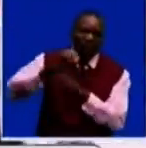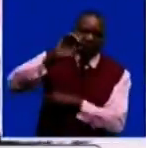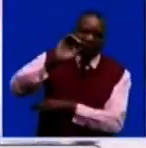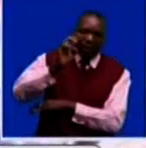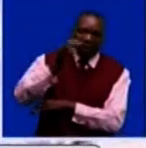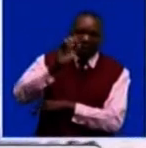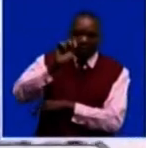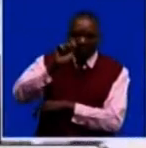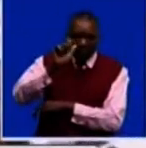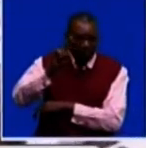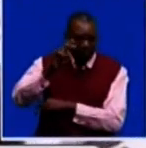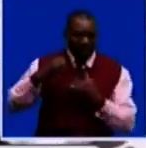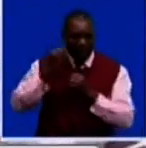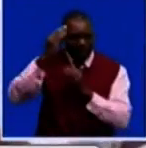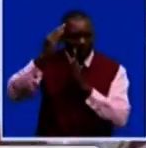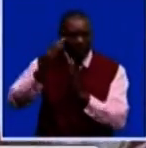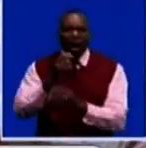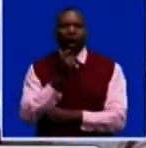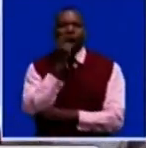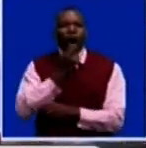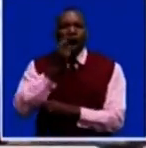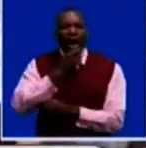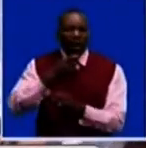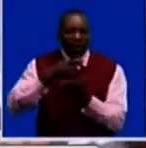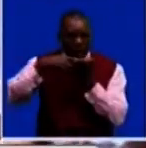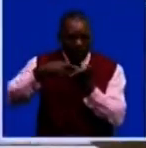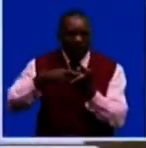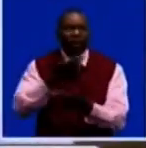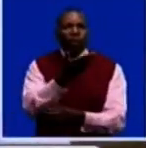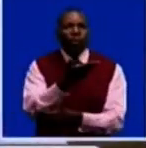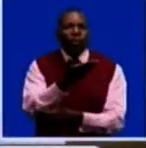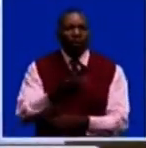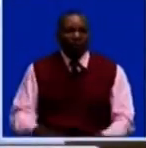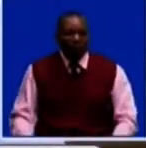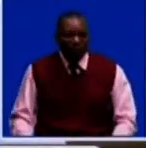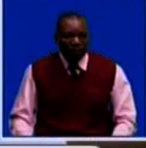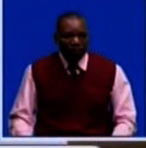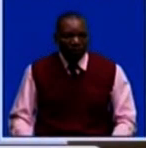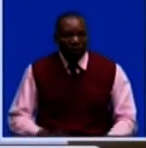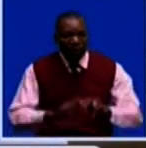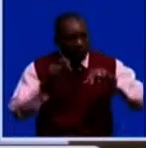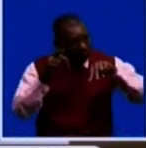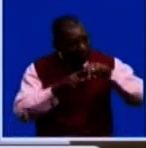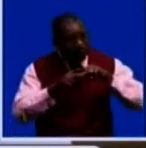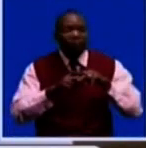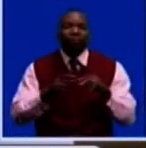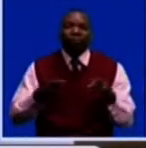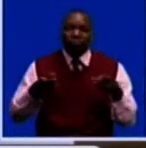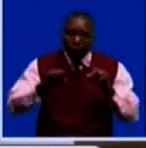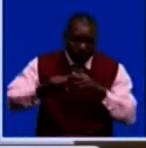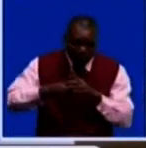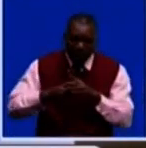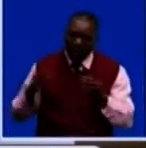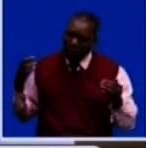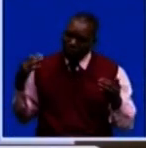Dr. Chitalu Chilufya delivered the speech on behalf of the president. Since the start of the HIV epidemic, Zambia